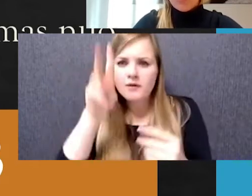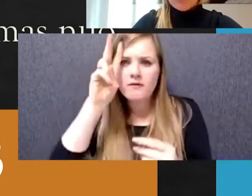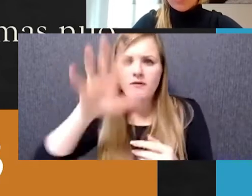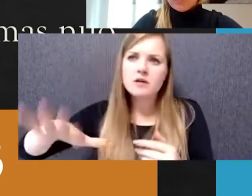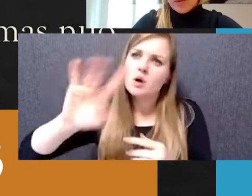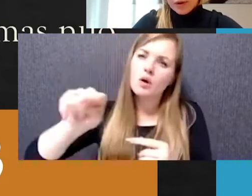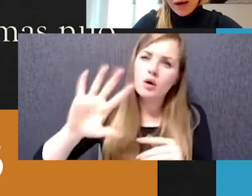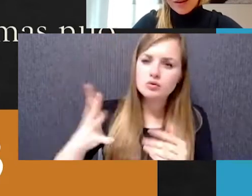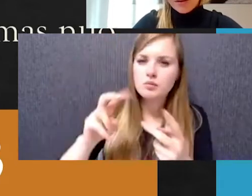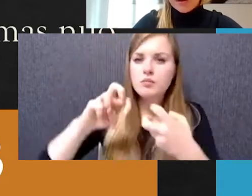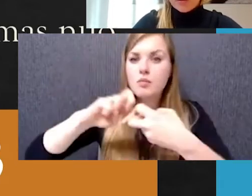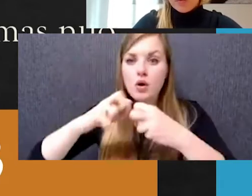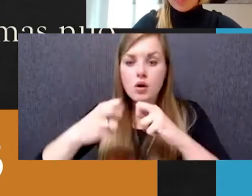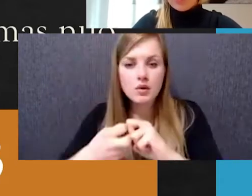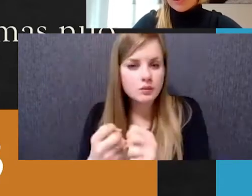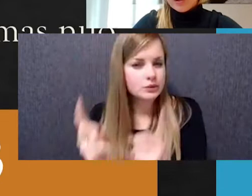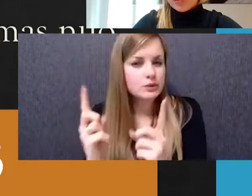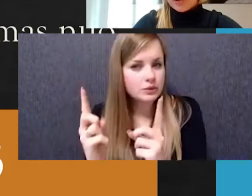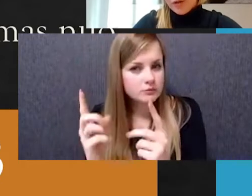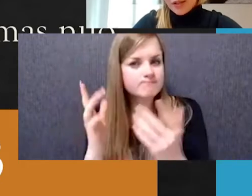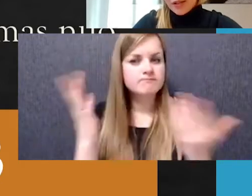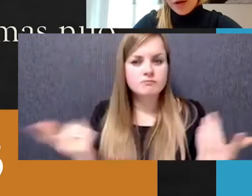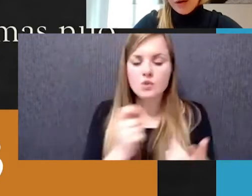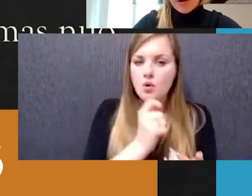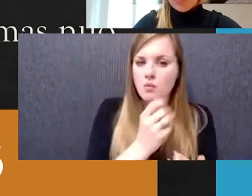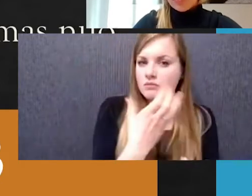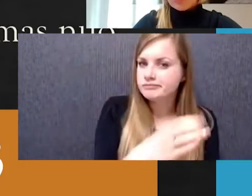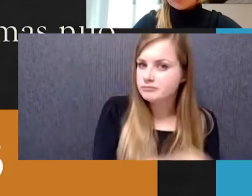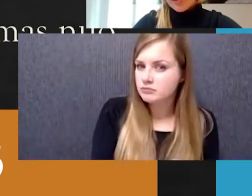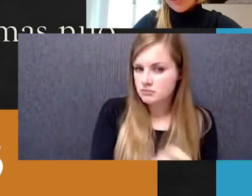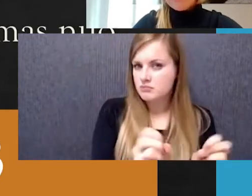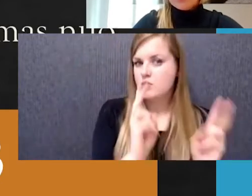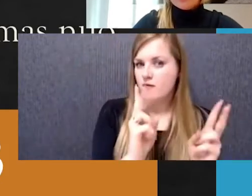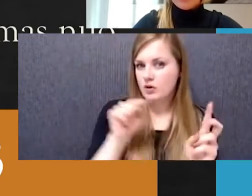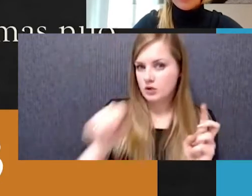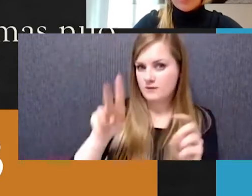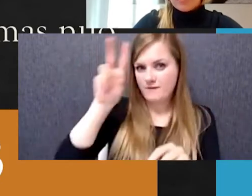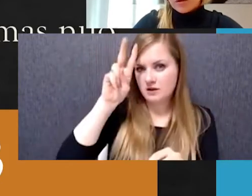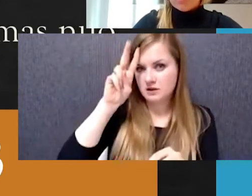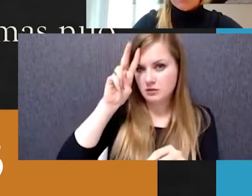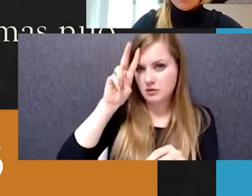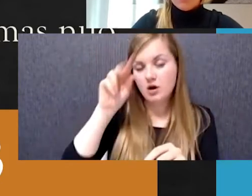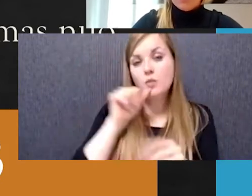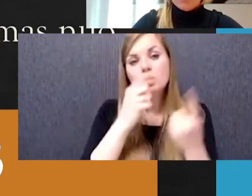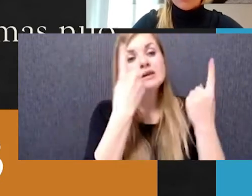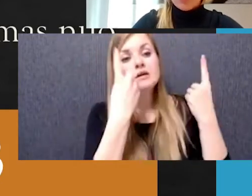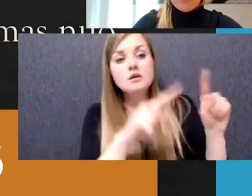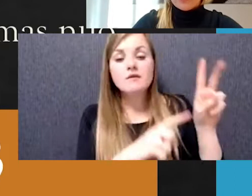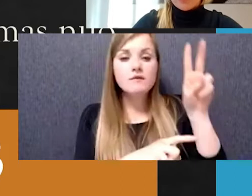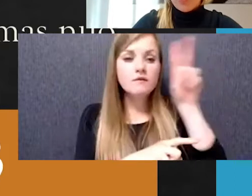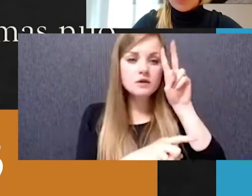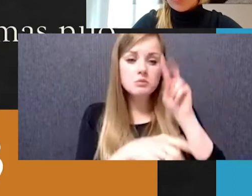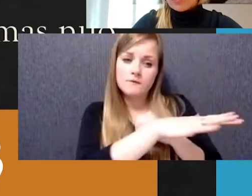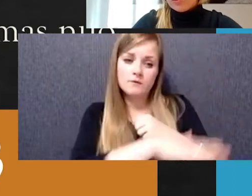For example, if homophobia is a very dangerous phenomenon in a certain